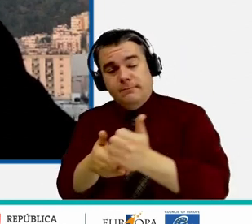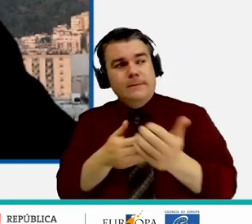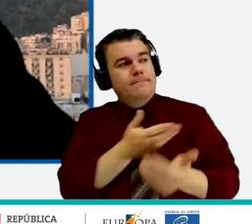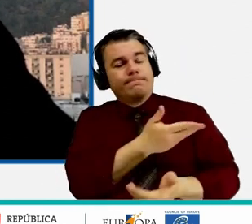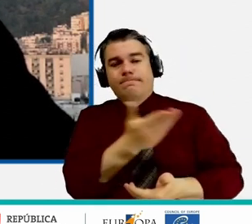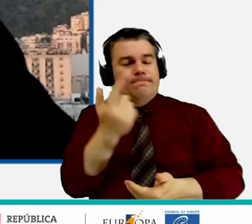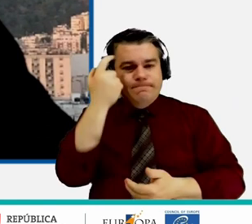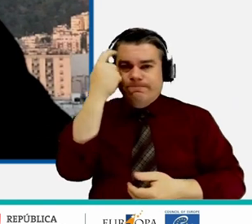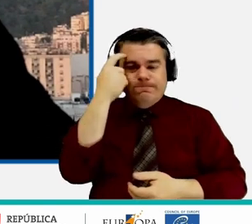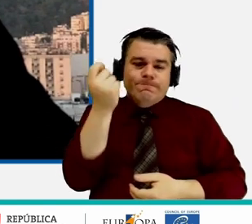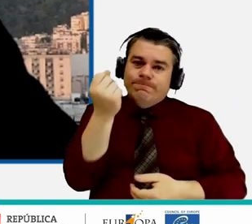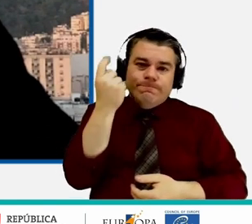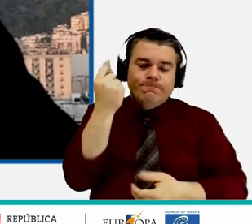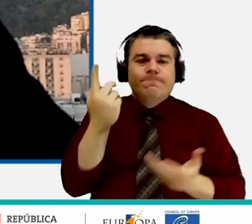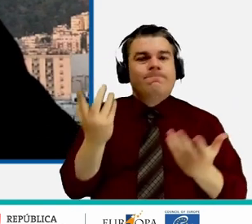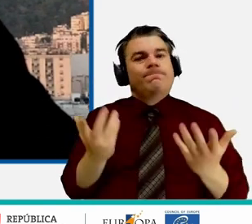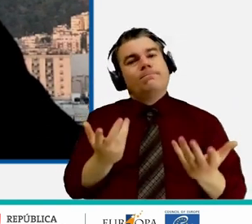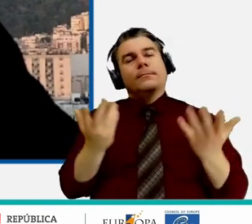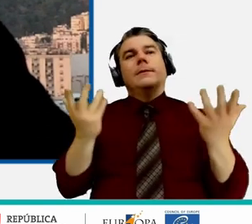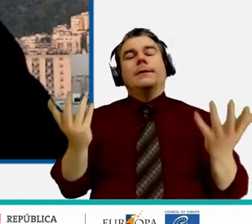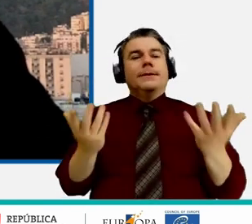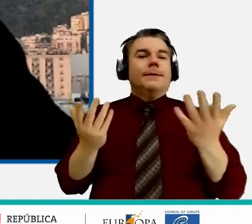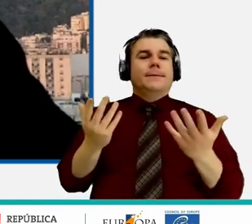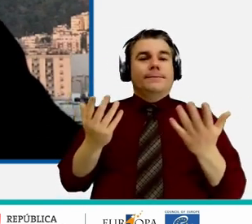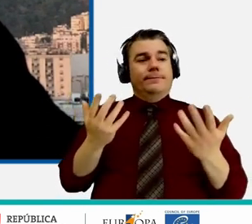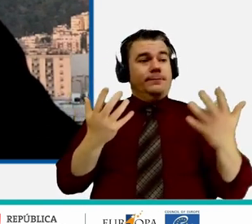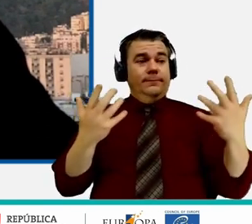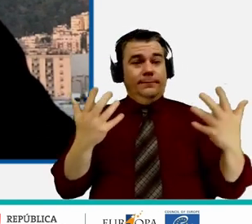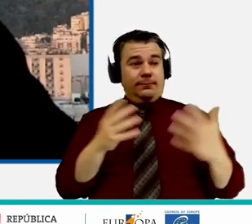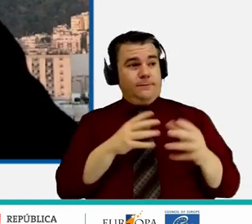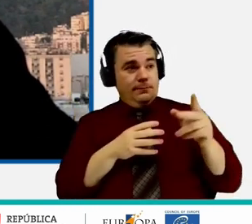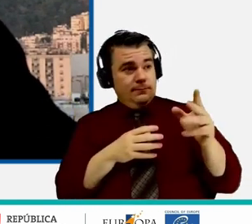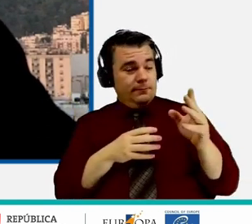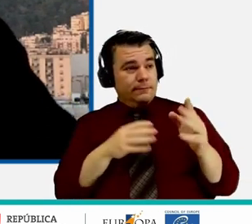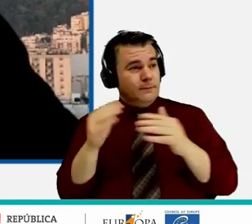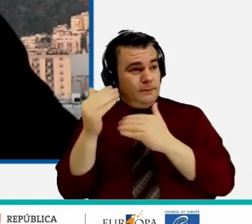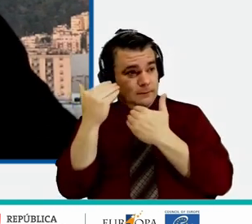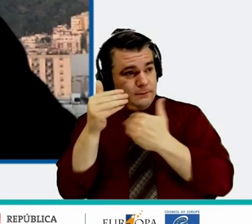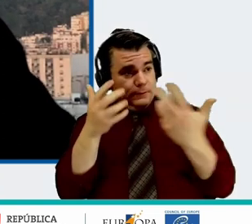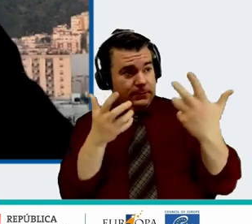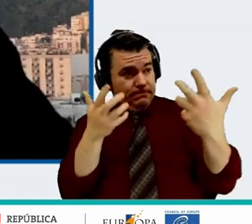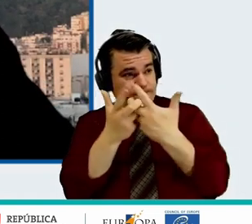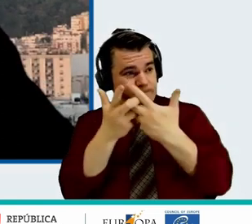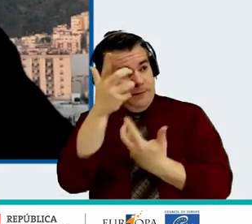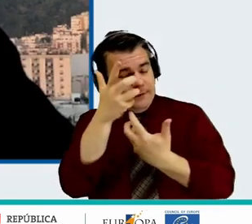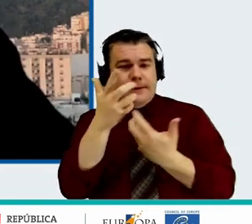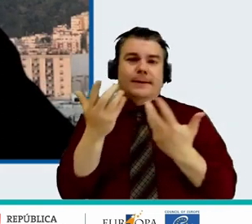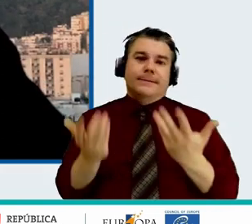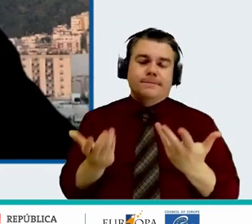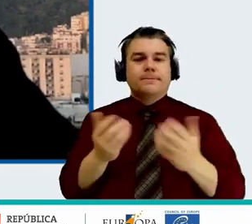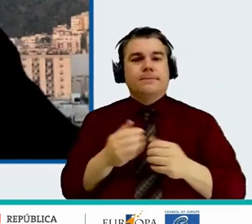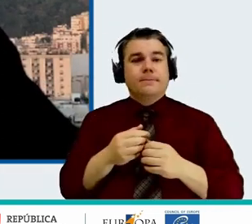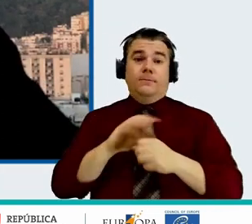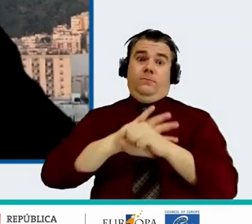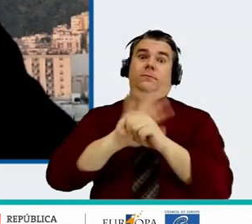of infrastructure projects can be mismatched with the administrative boundaries of cities. And of course, we know that the COVID